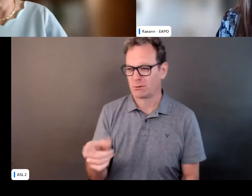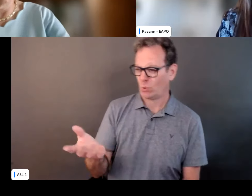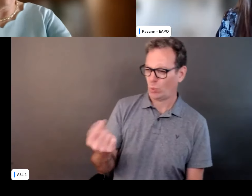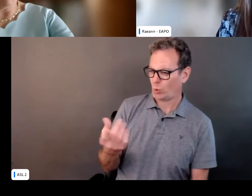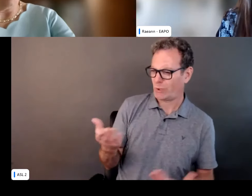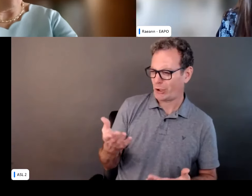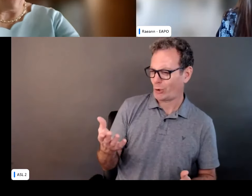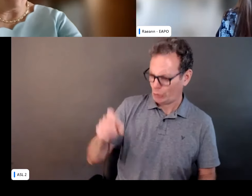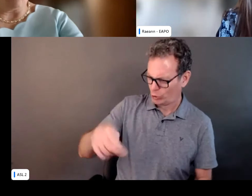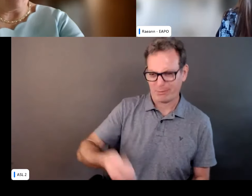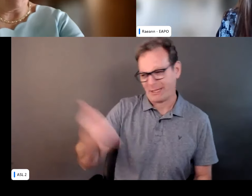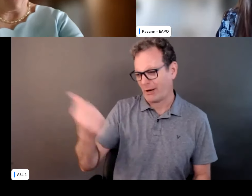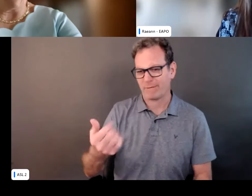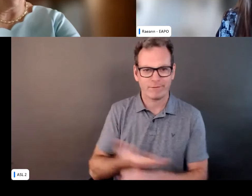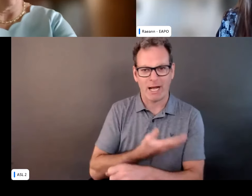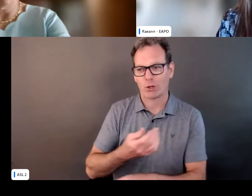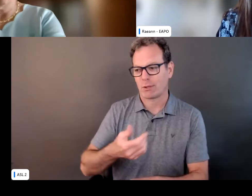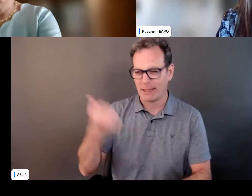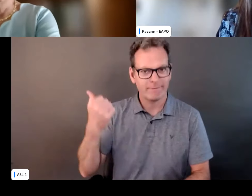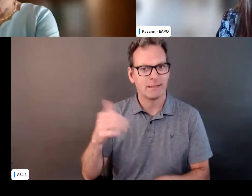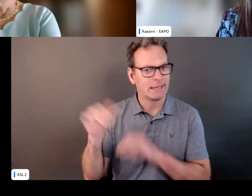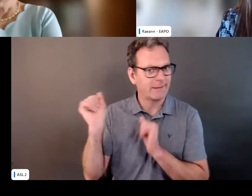there, and they're really bad and problematic.